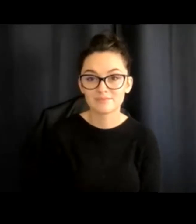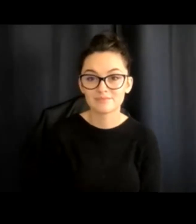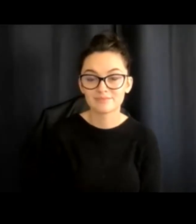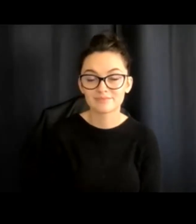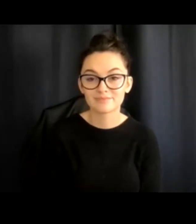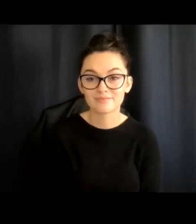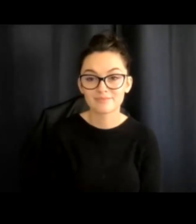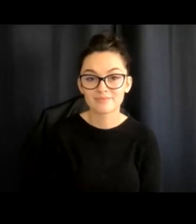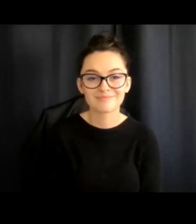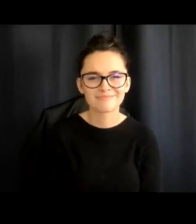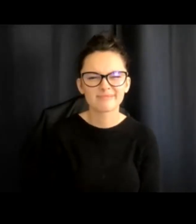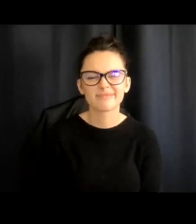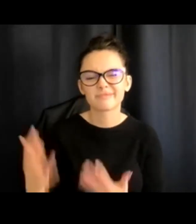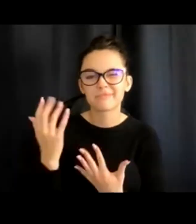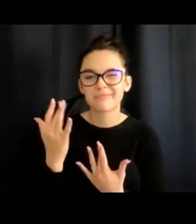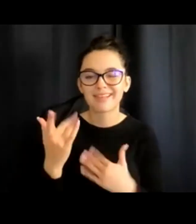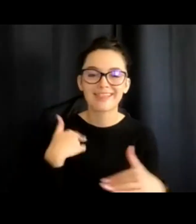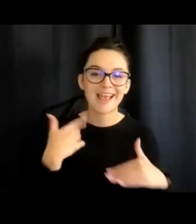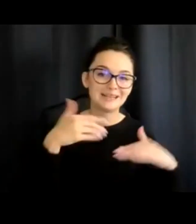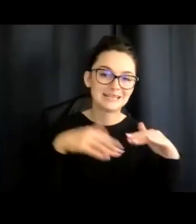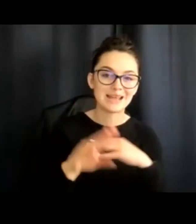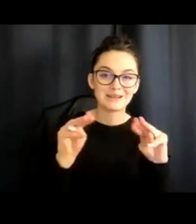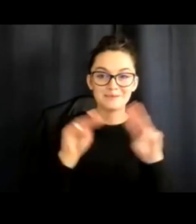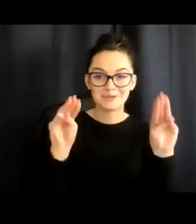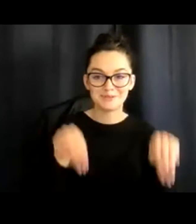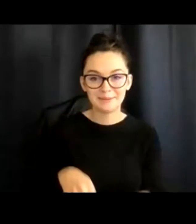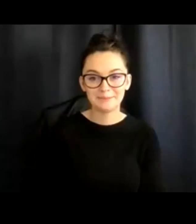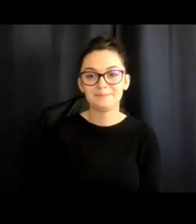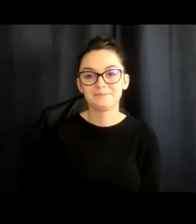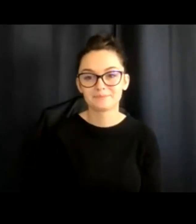Hold on a sec. They're just getting into our museum.